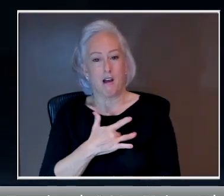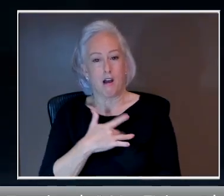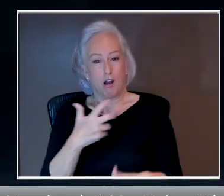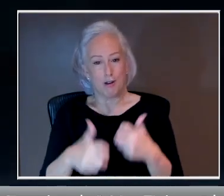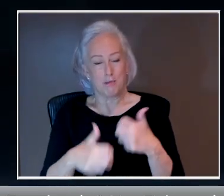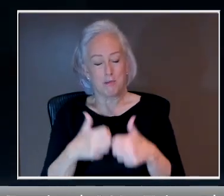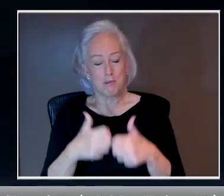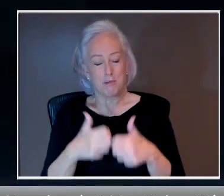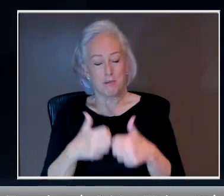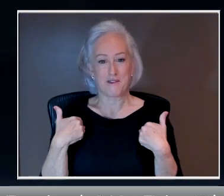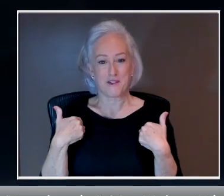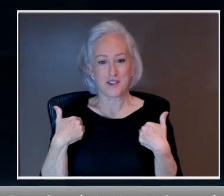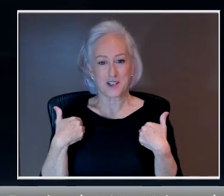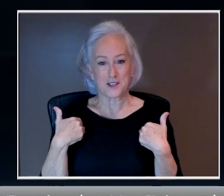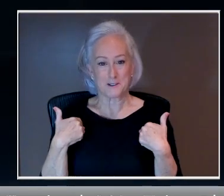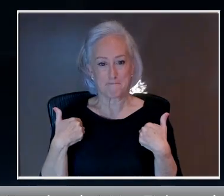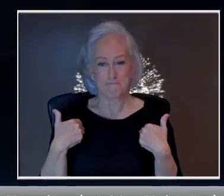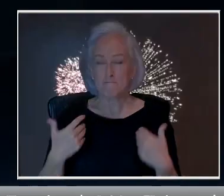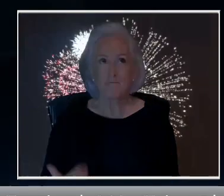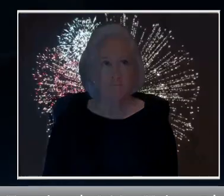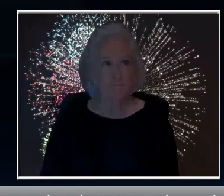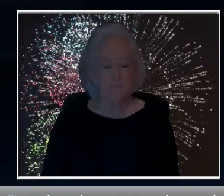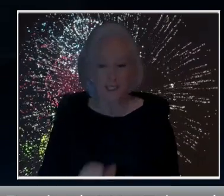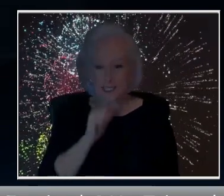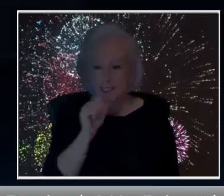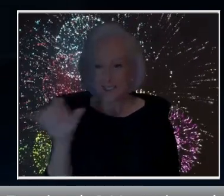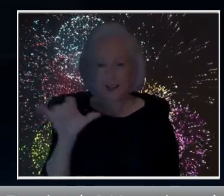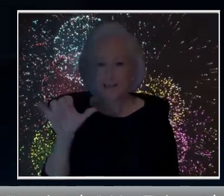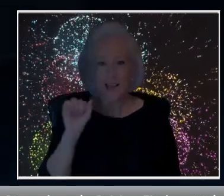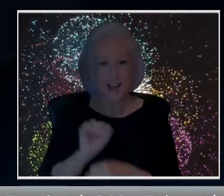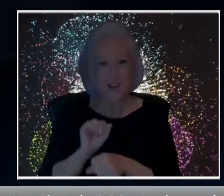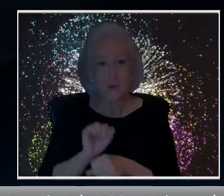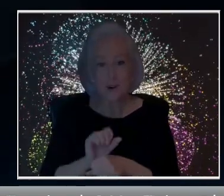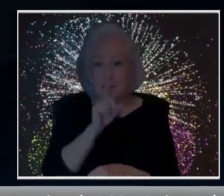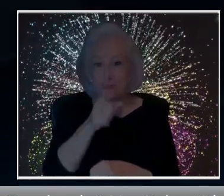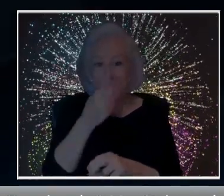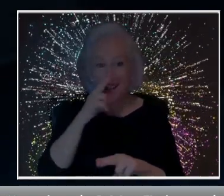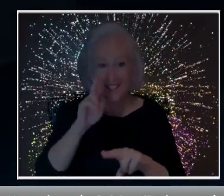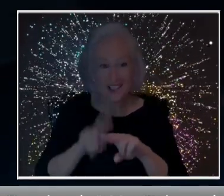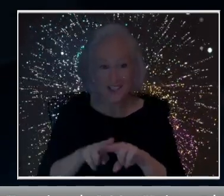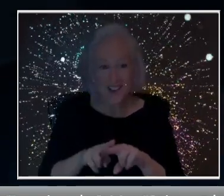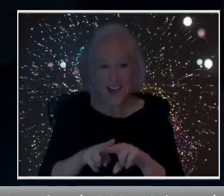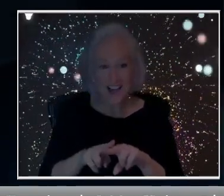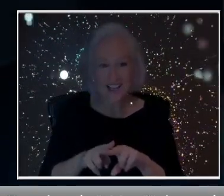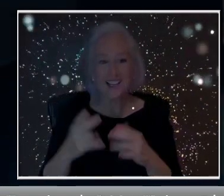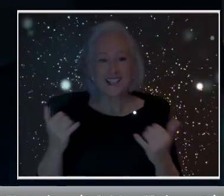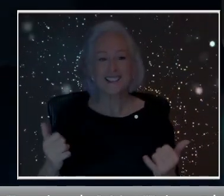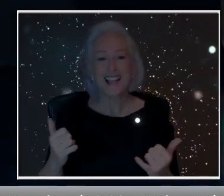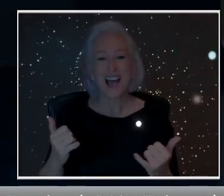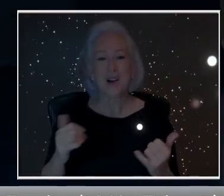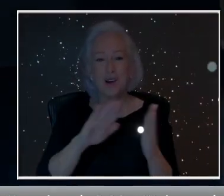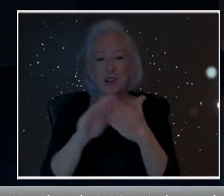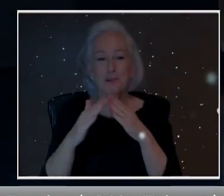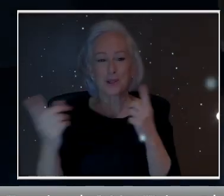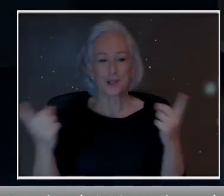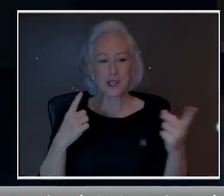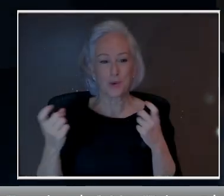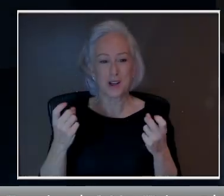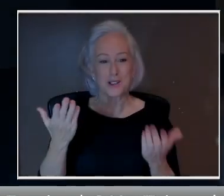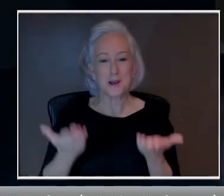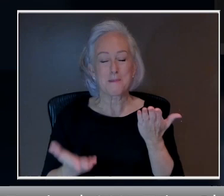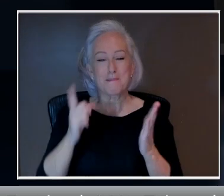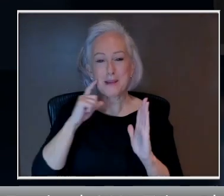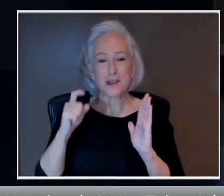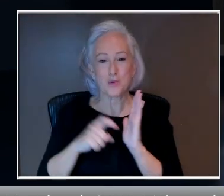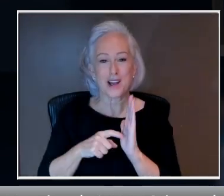It's not even like work. It's honestly just fun. All right, let's get to our community questions. You might recognize Michelle DiMartino from